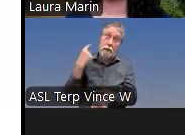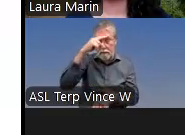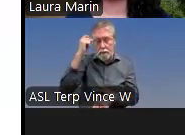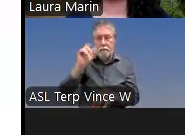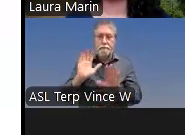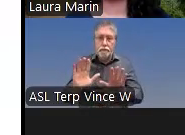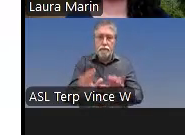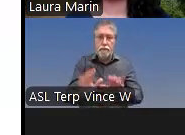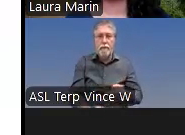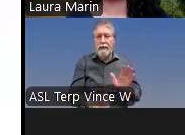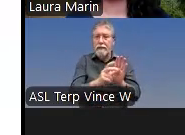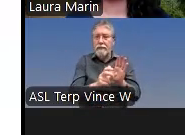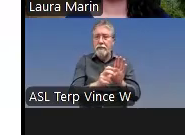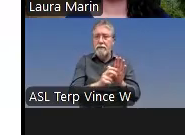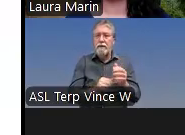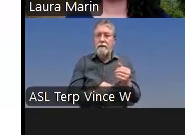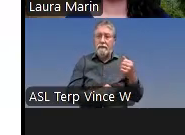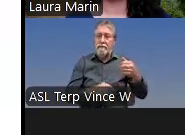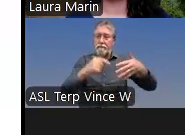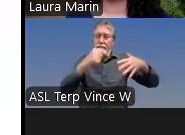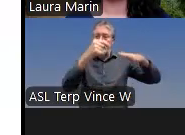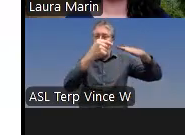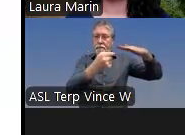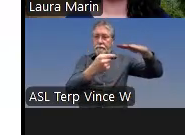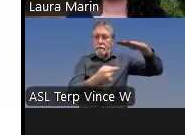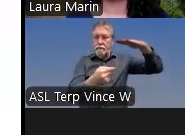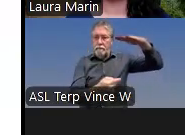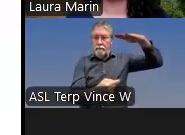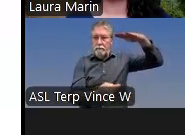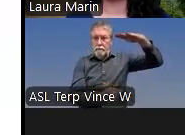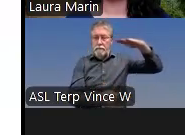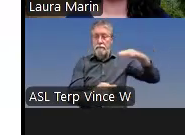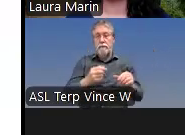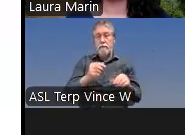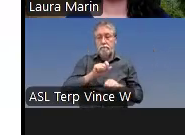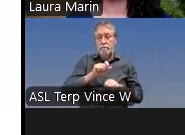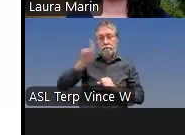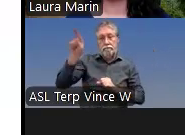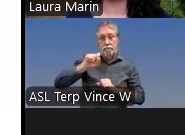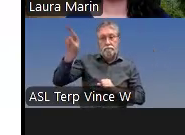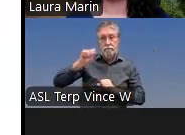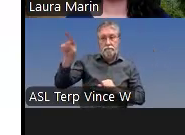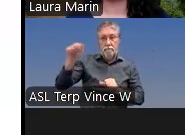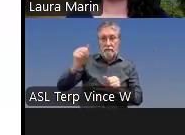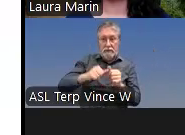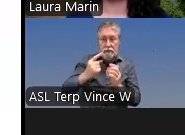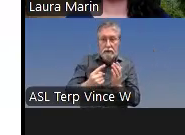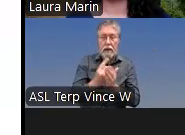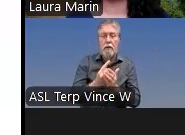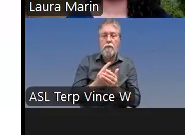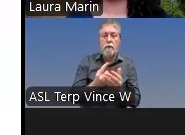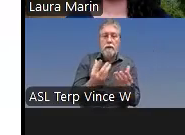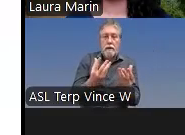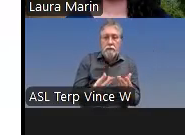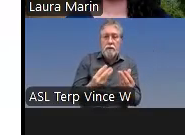sensors themselves include the 5 soil sensors below ground, reporting hourly data on soil temperature and soil moisture, but